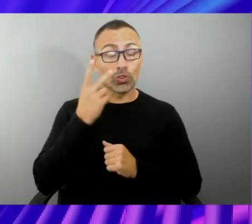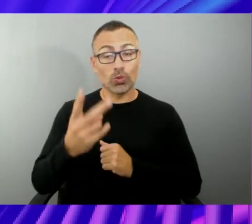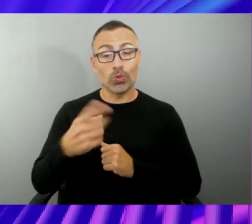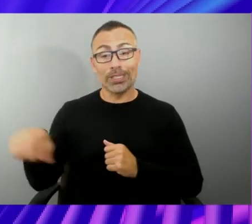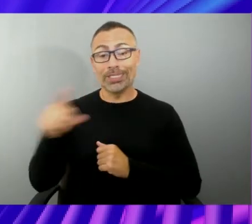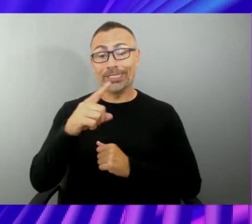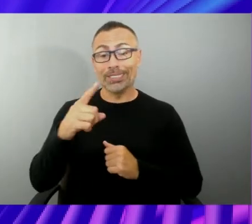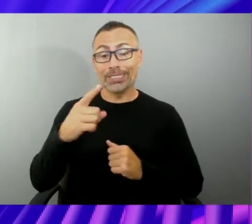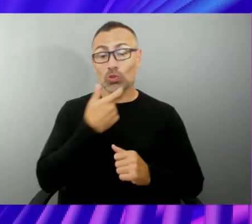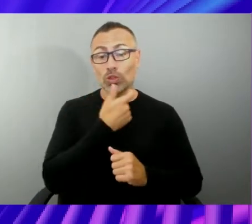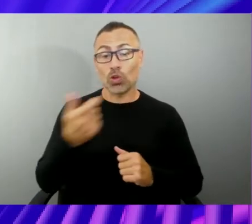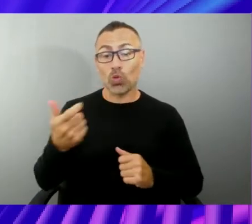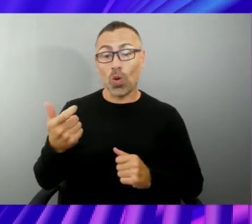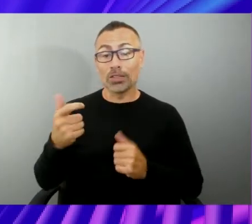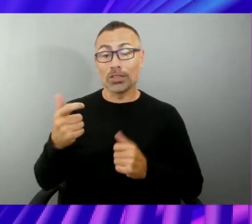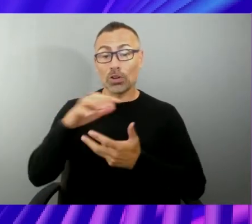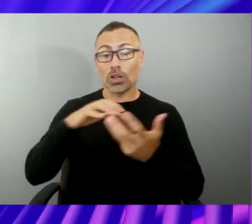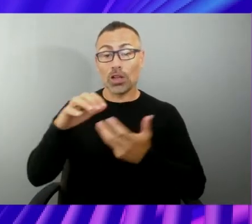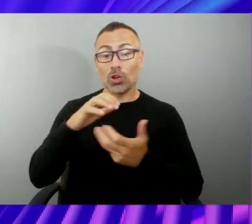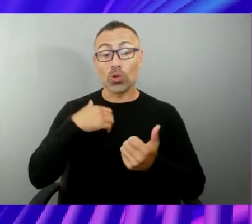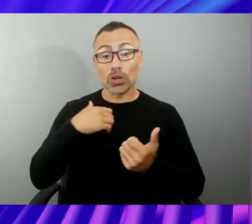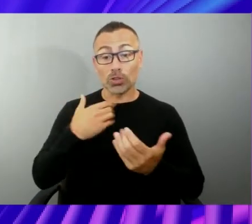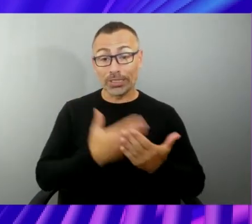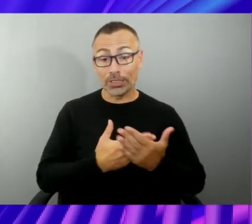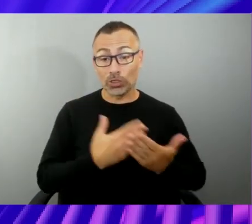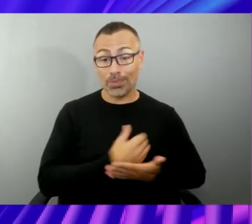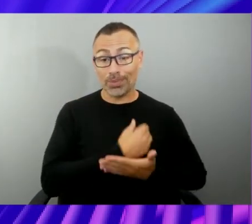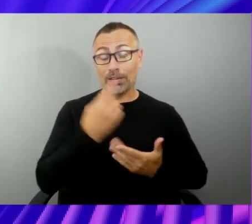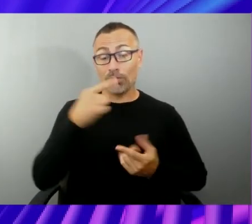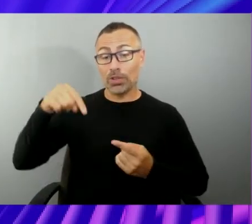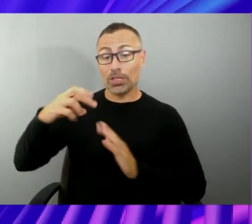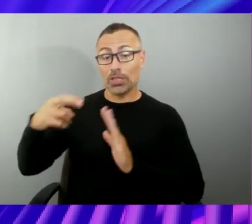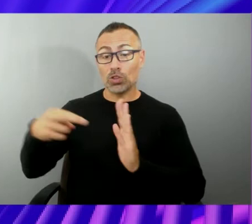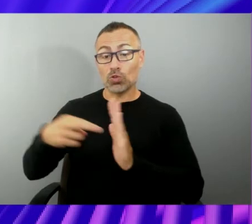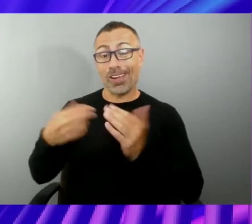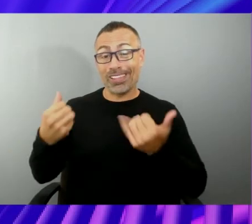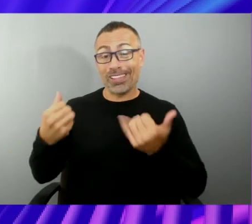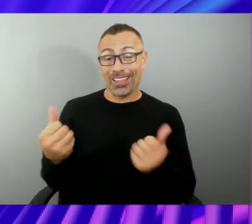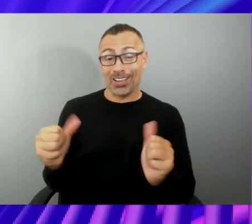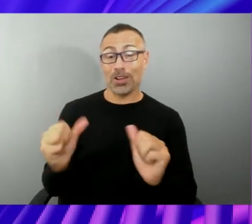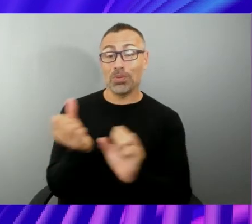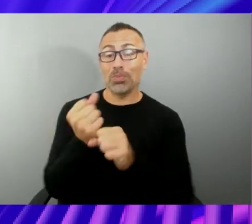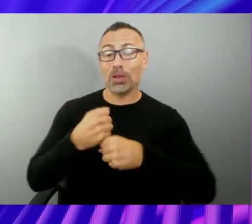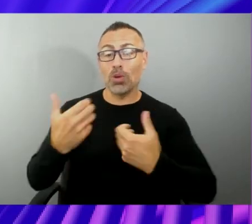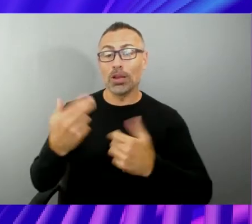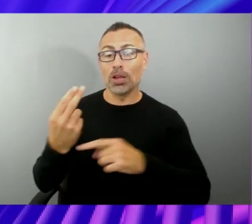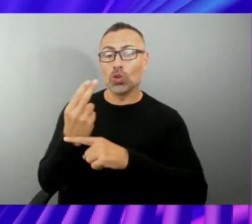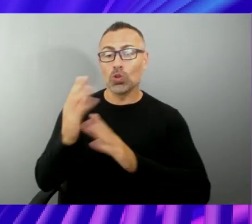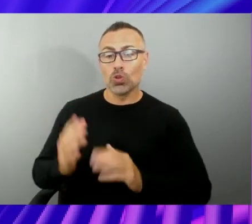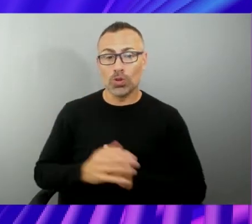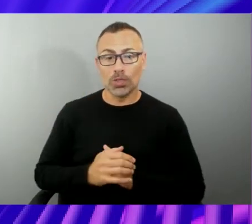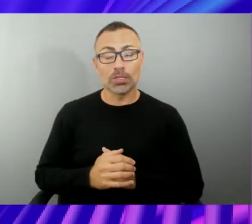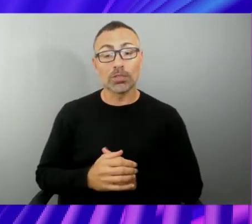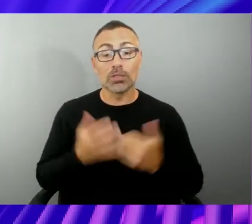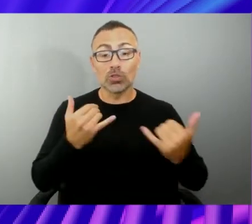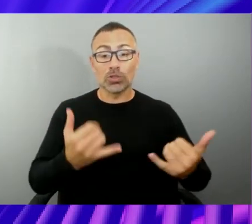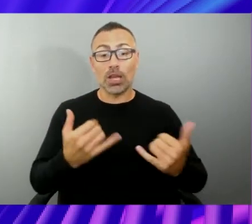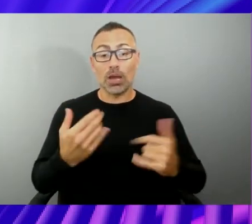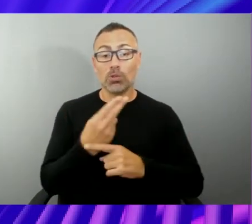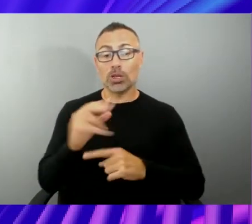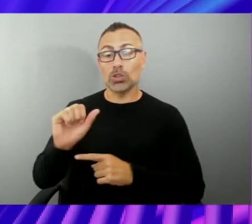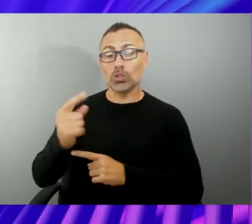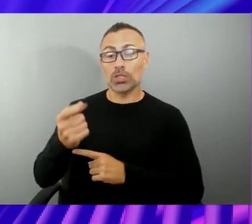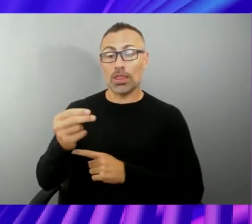role. They would then attempt to create a user. So let's use Athena to query